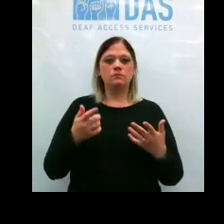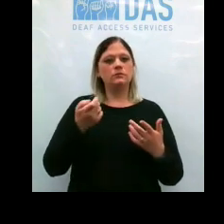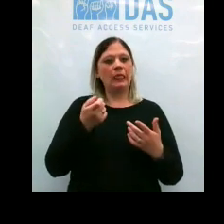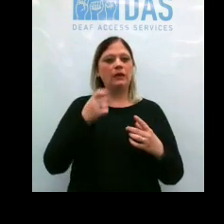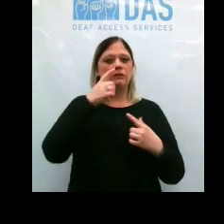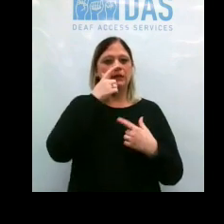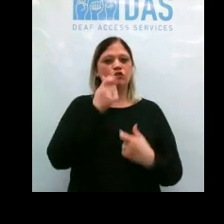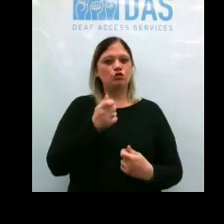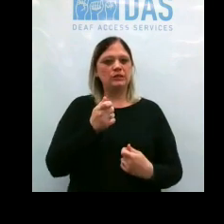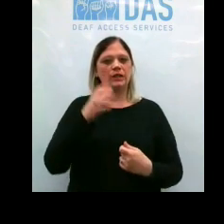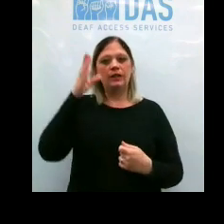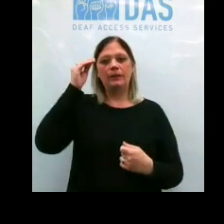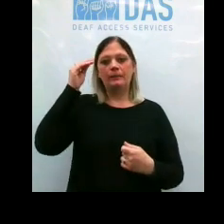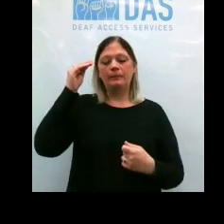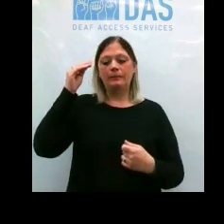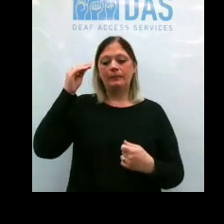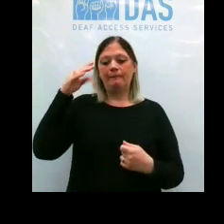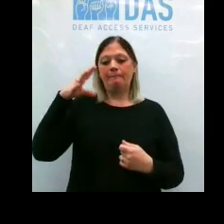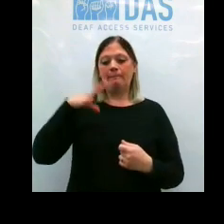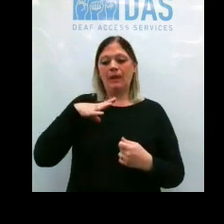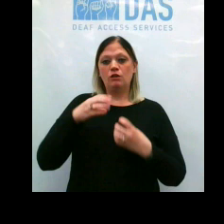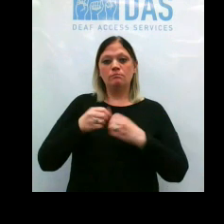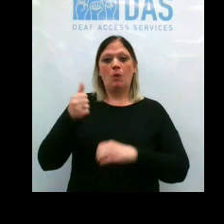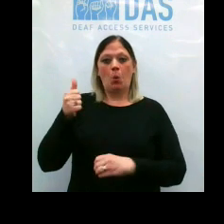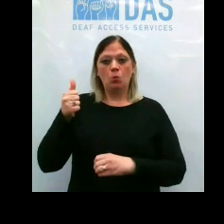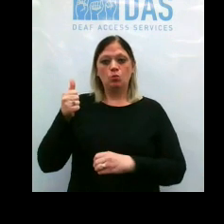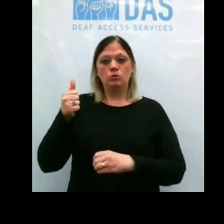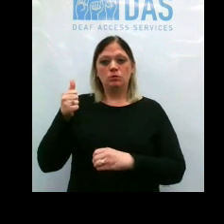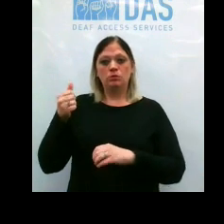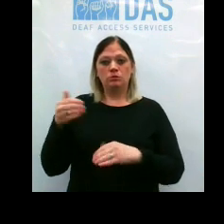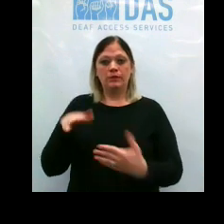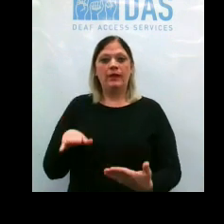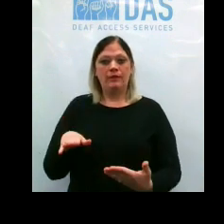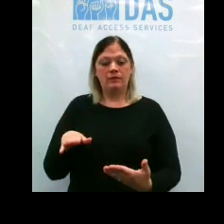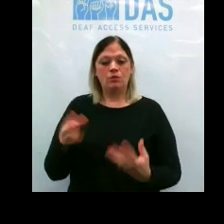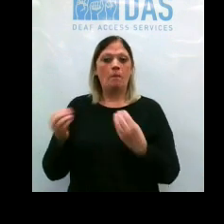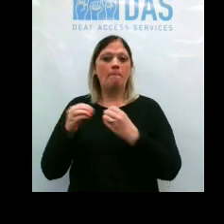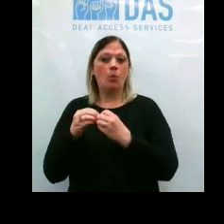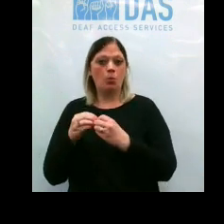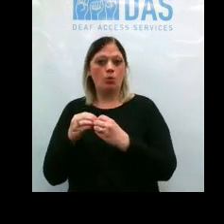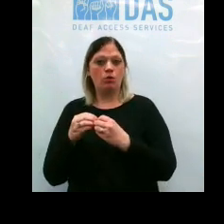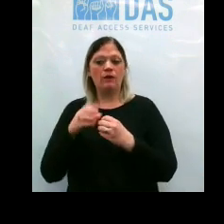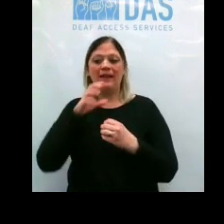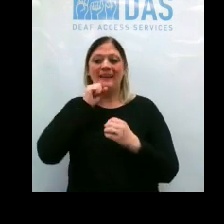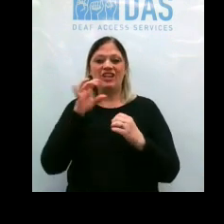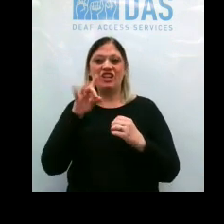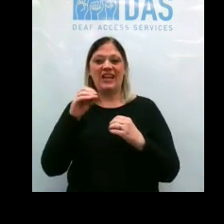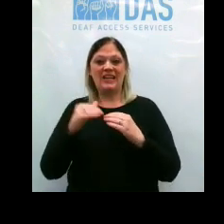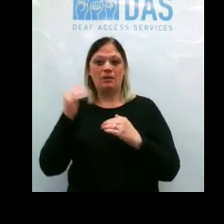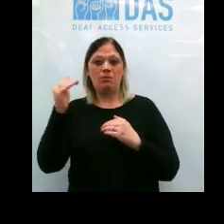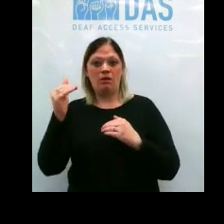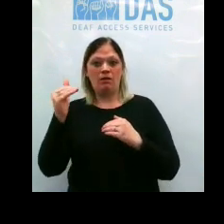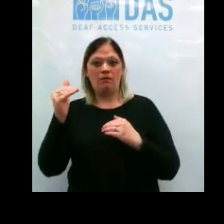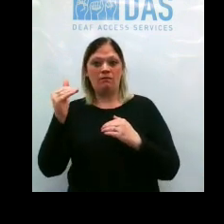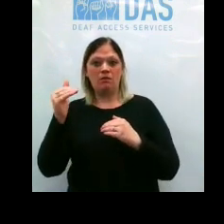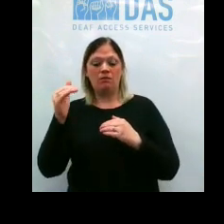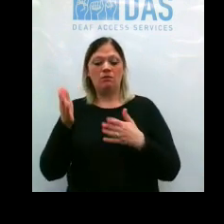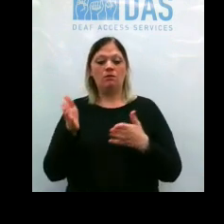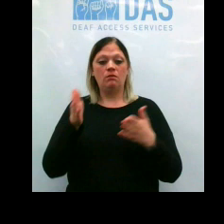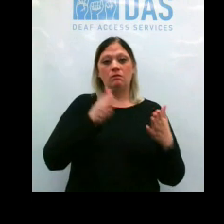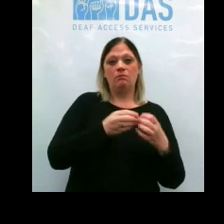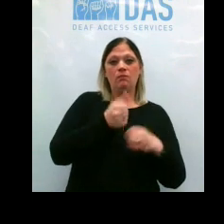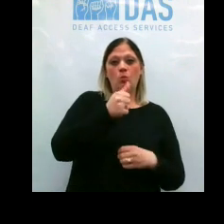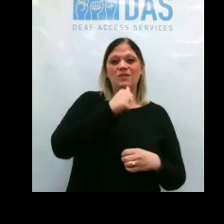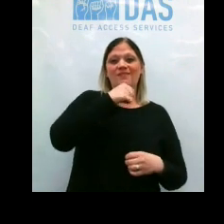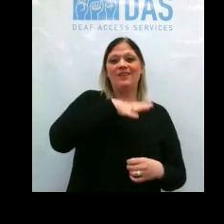interesting, is that while males make up a majority of the deaths, when it comes to those that are 80 and above, a majority are actually